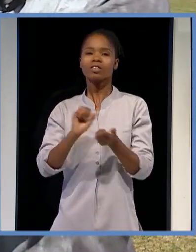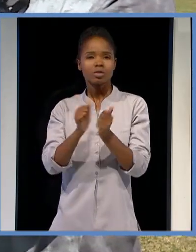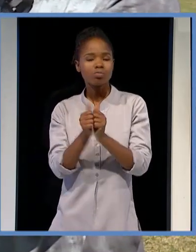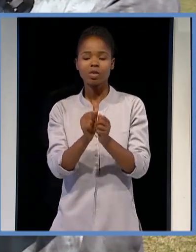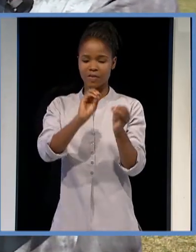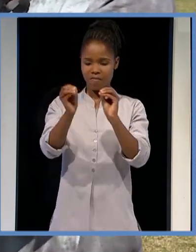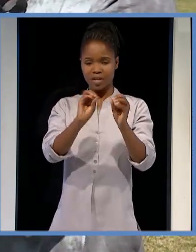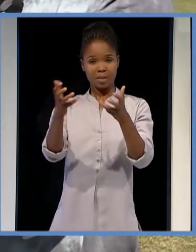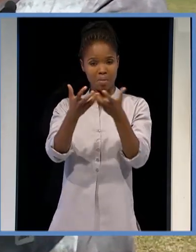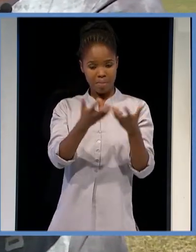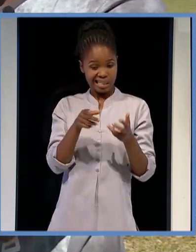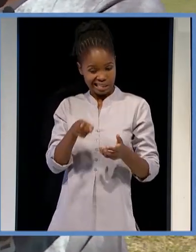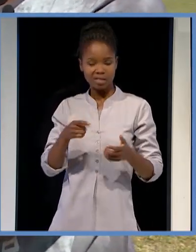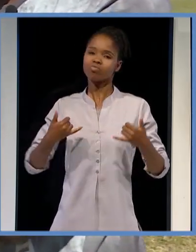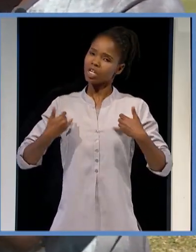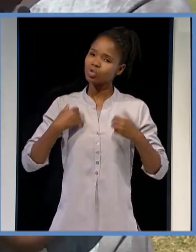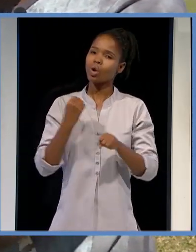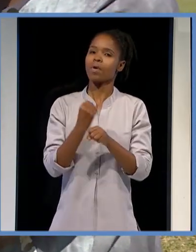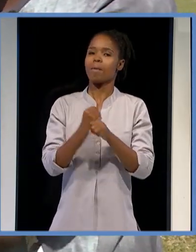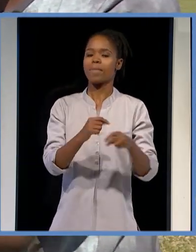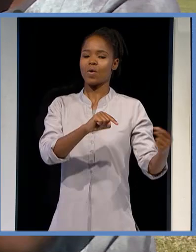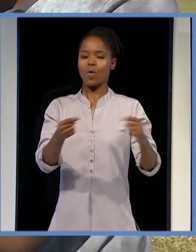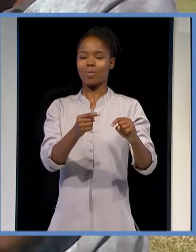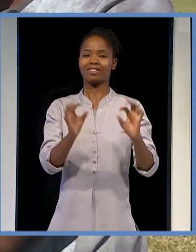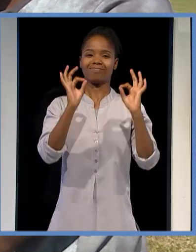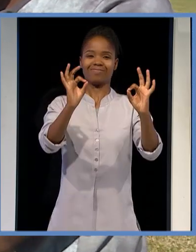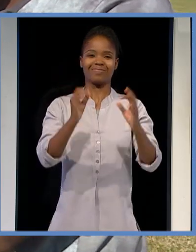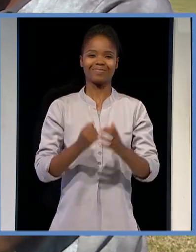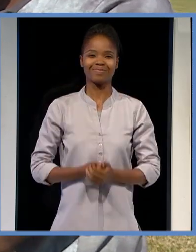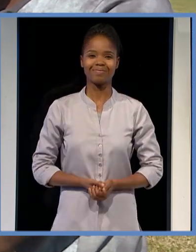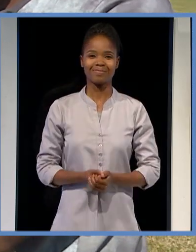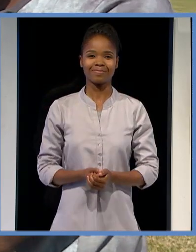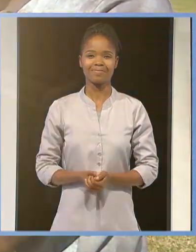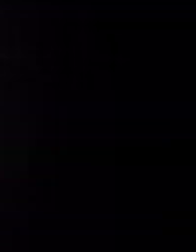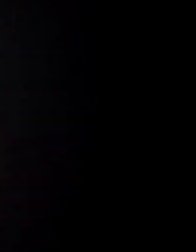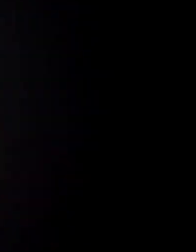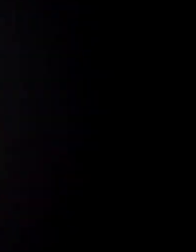and we enjoy it, and we make it competitive. This is Beyond Boundaries.